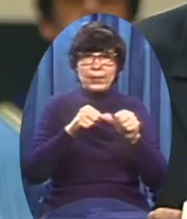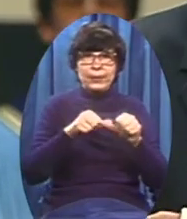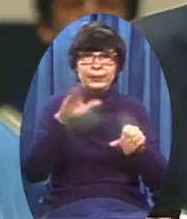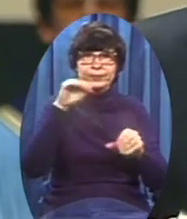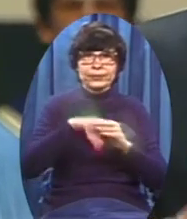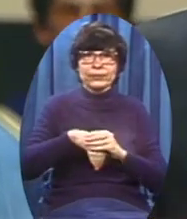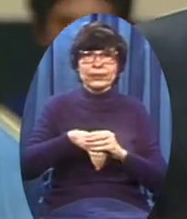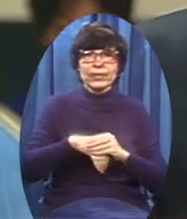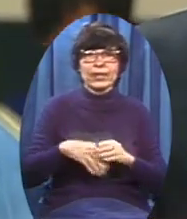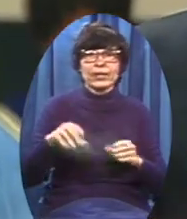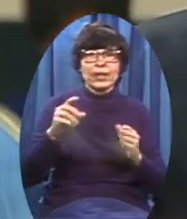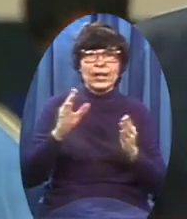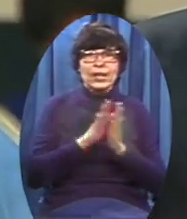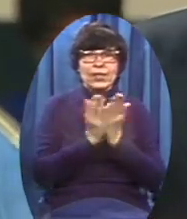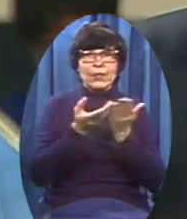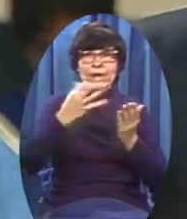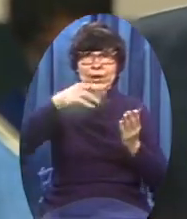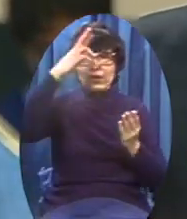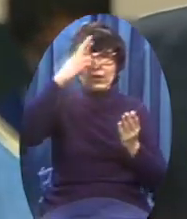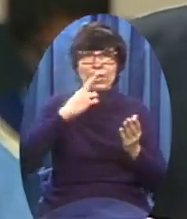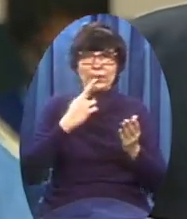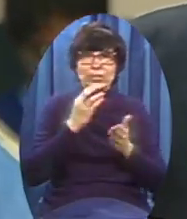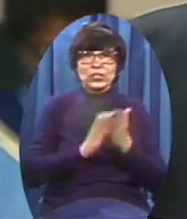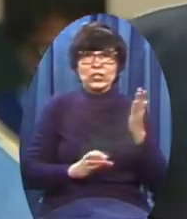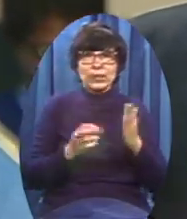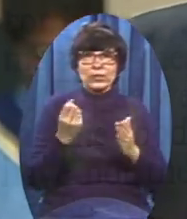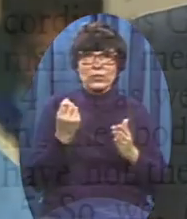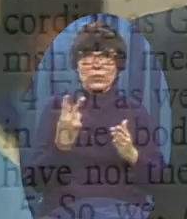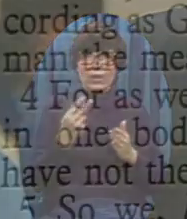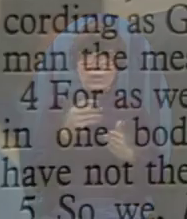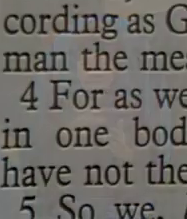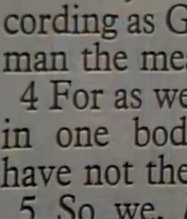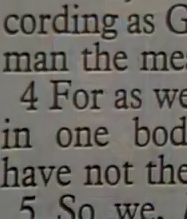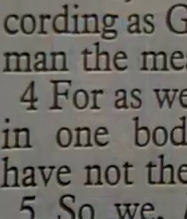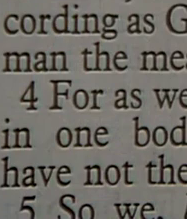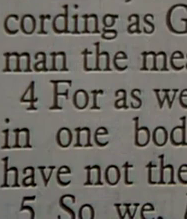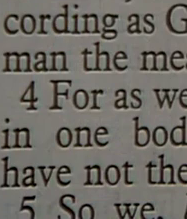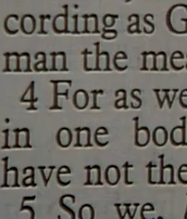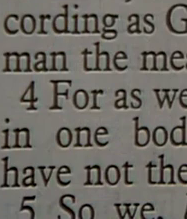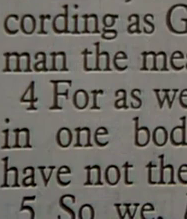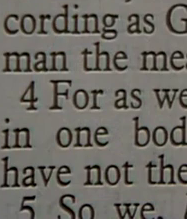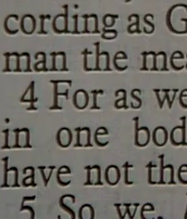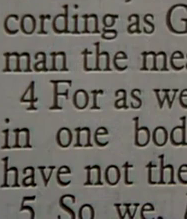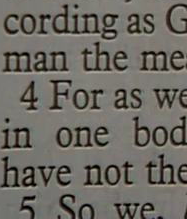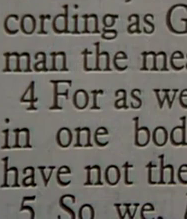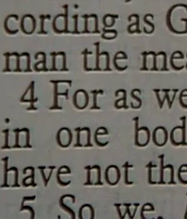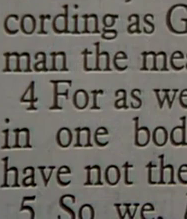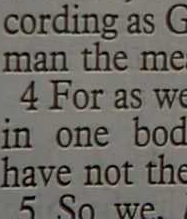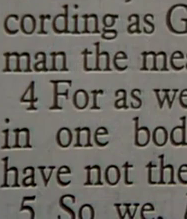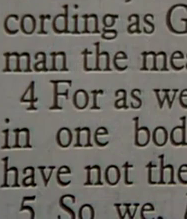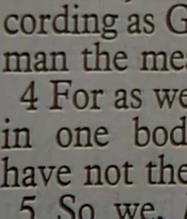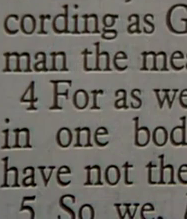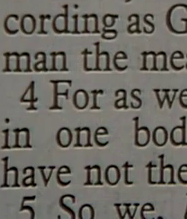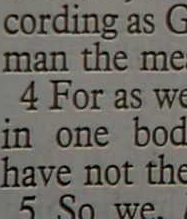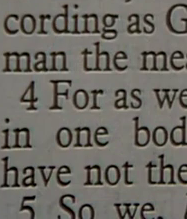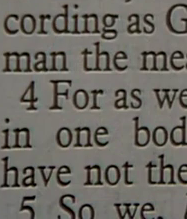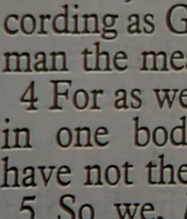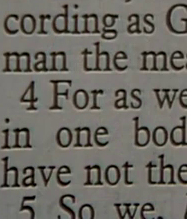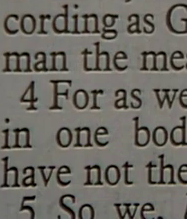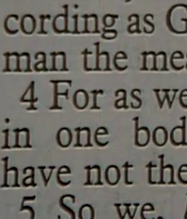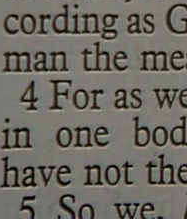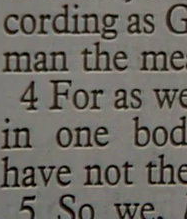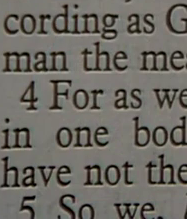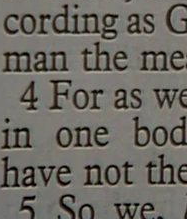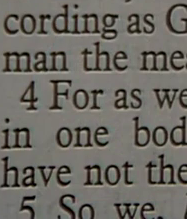the book of Romans, chapter 12 and verse 3, the word of God declares, "For I say, through the grace given unto me,